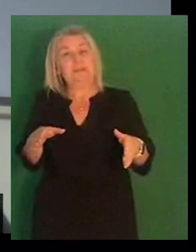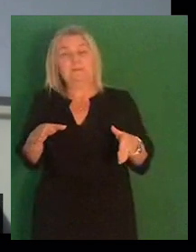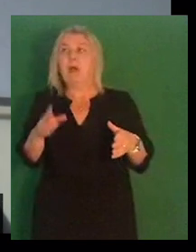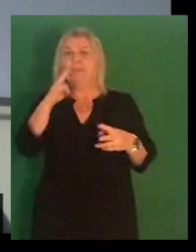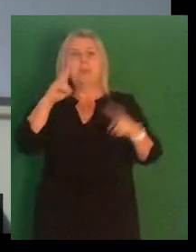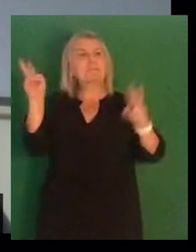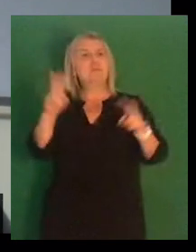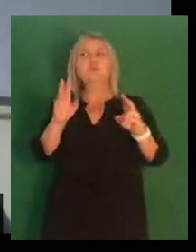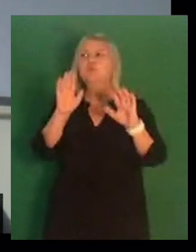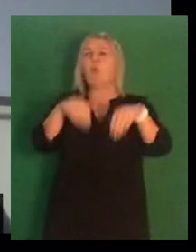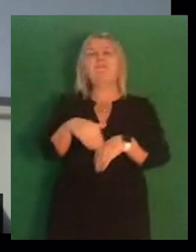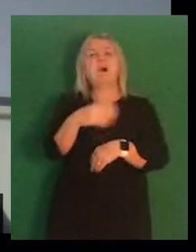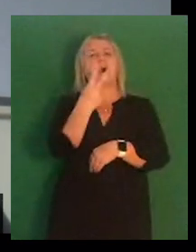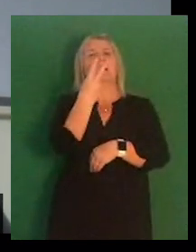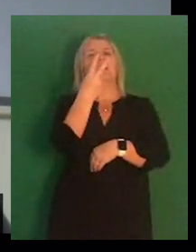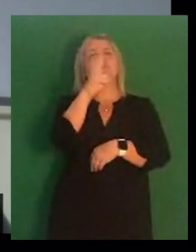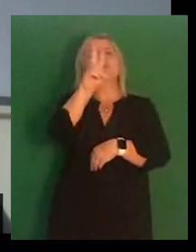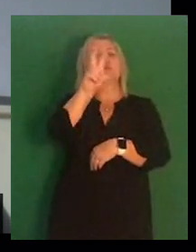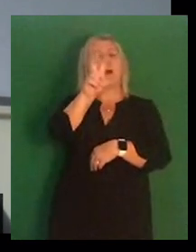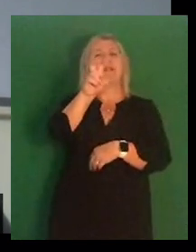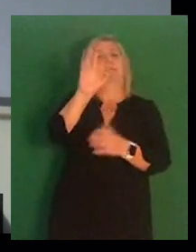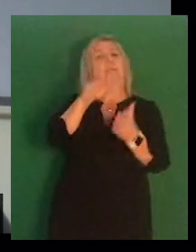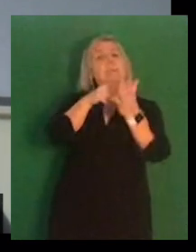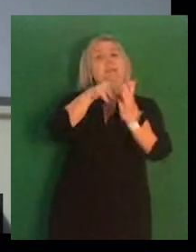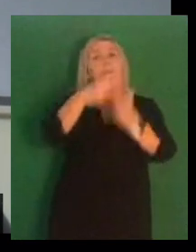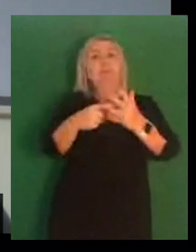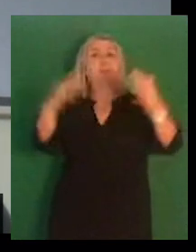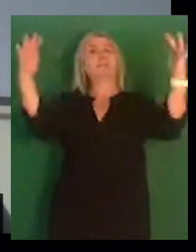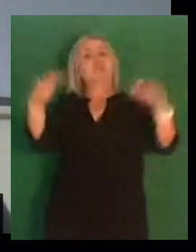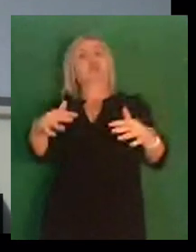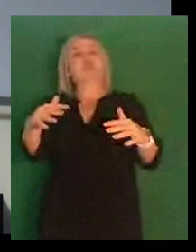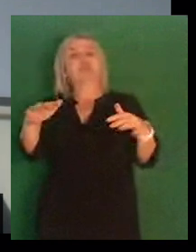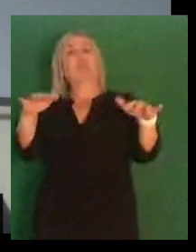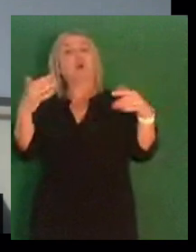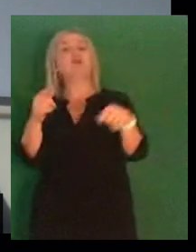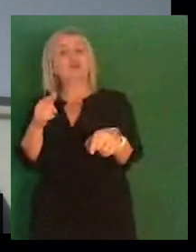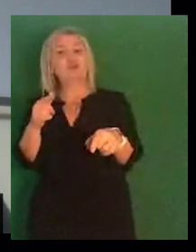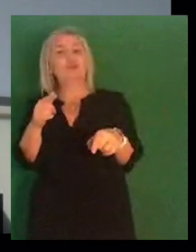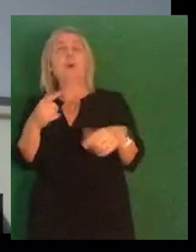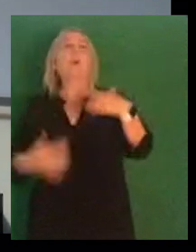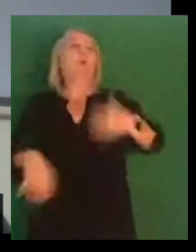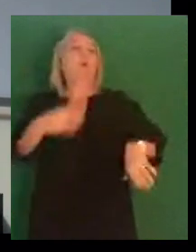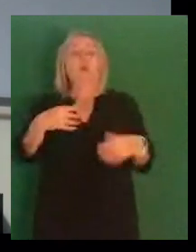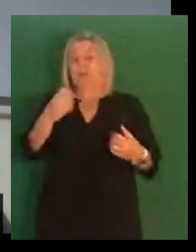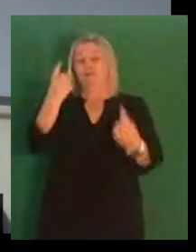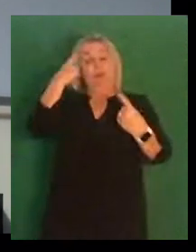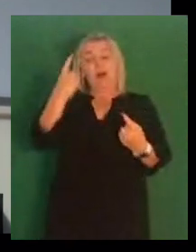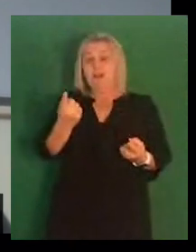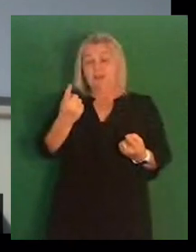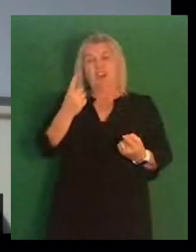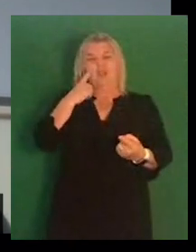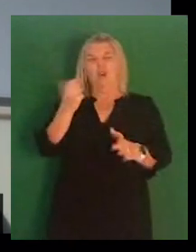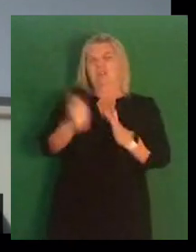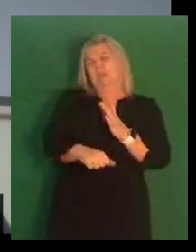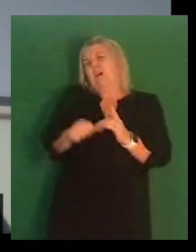across the world, which is beyond our kind of wildest expectations at the start of the lockdown. And we